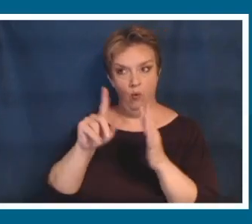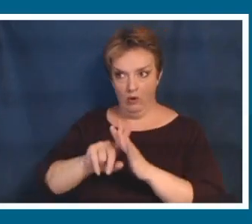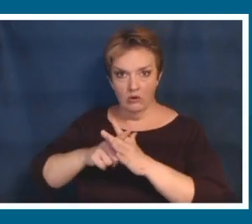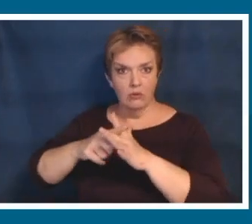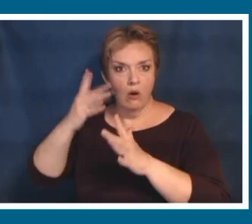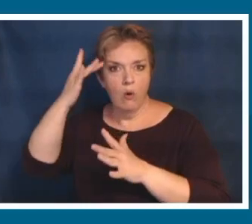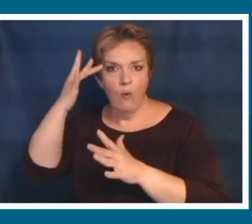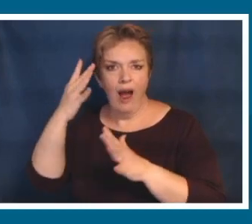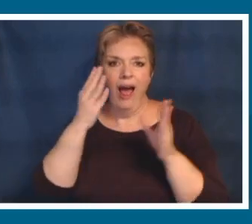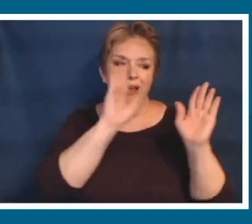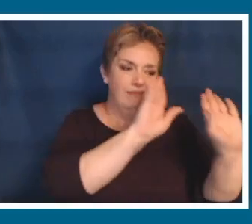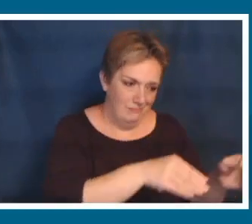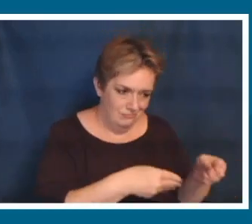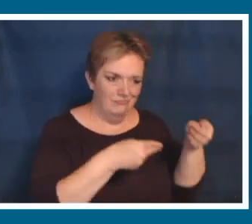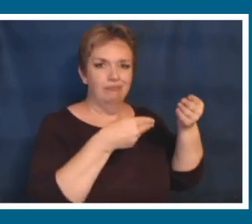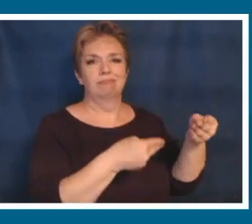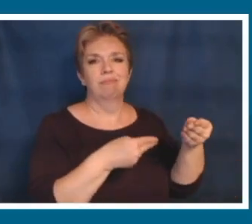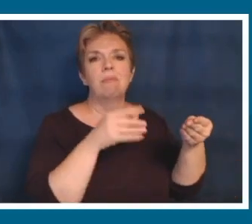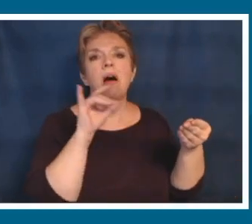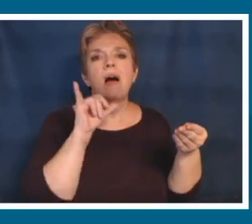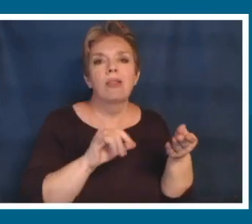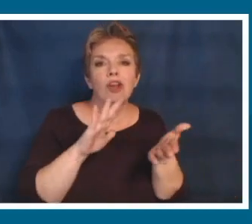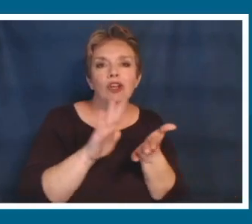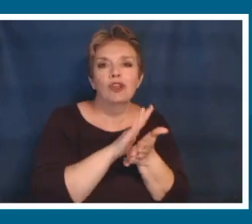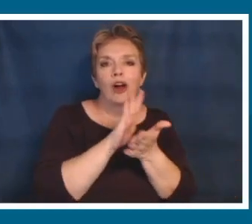what my colleagues say.